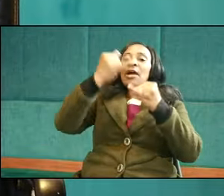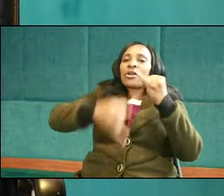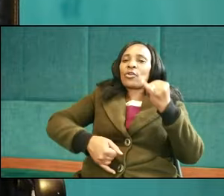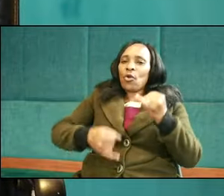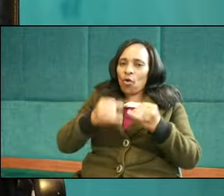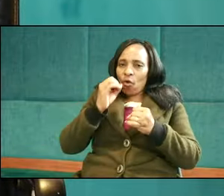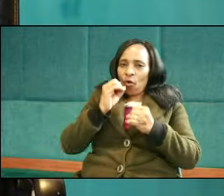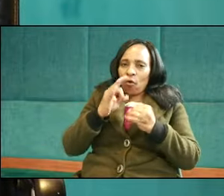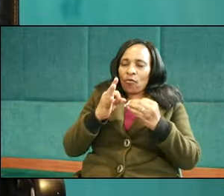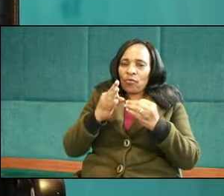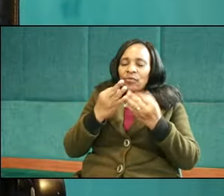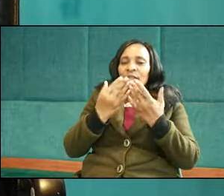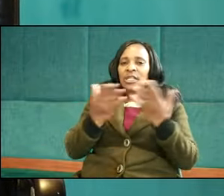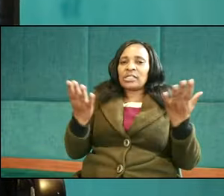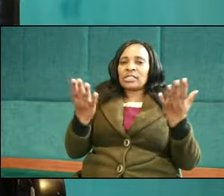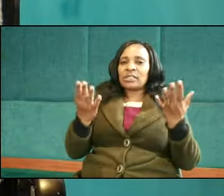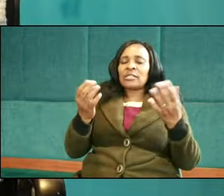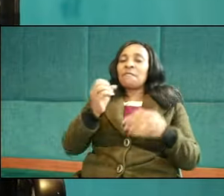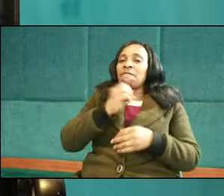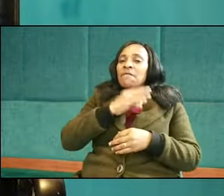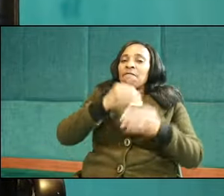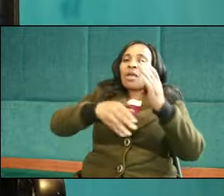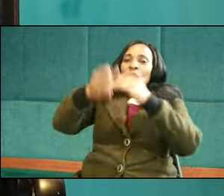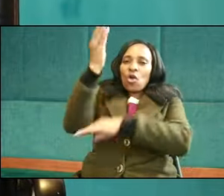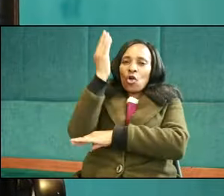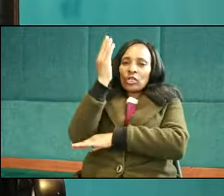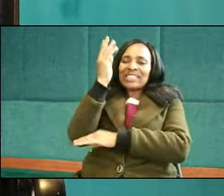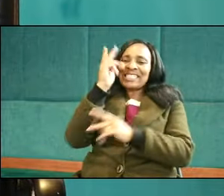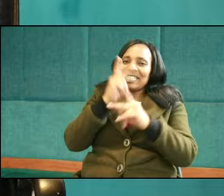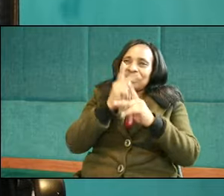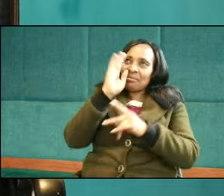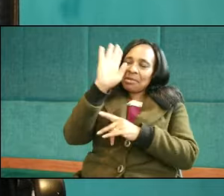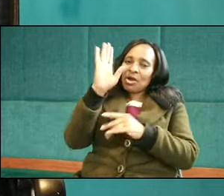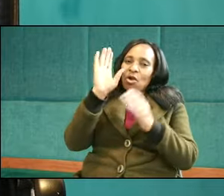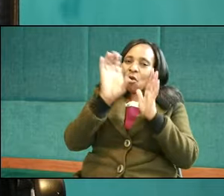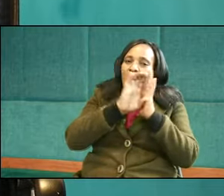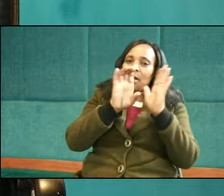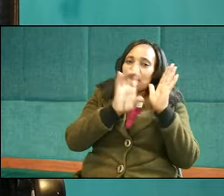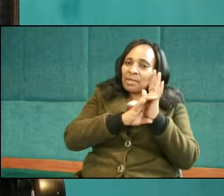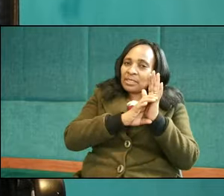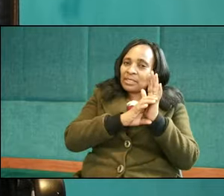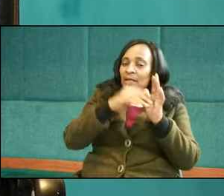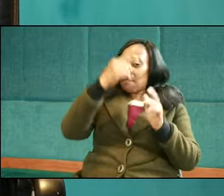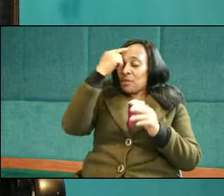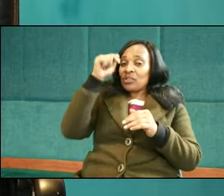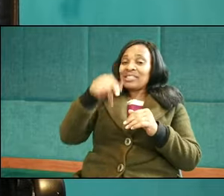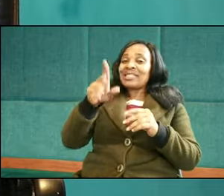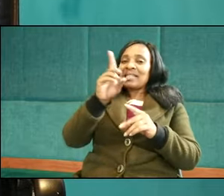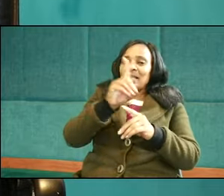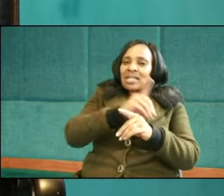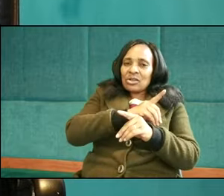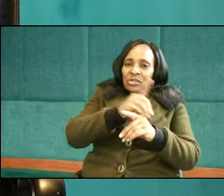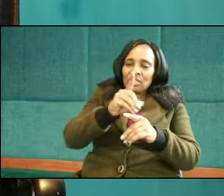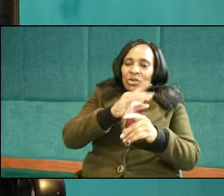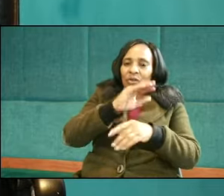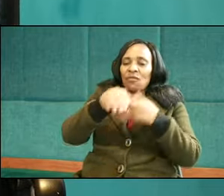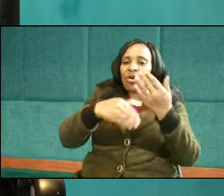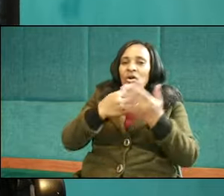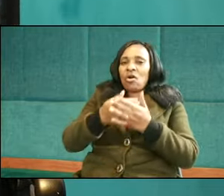matter. Mm-hmm. Fear God and keep his commandments, for this is the duty of